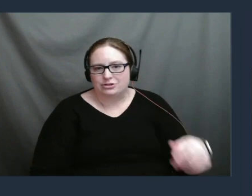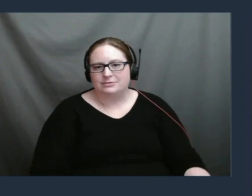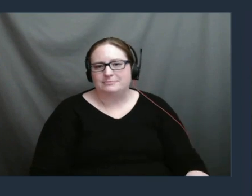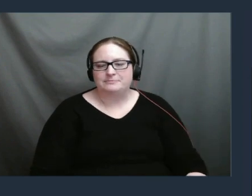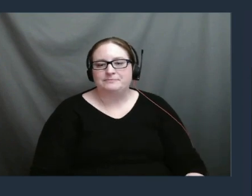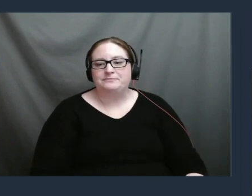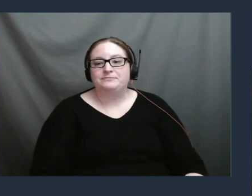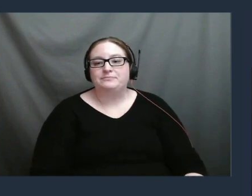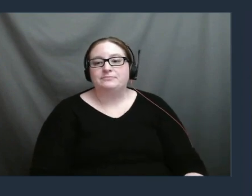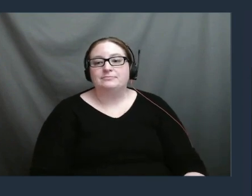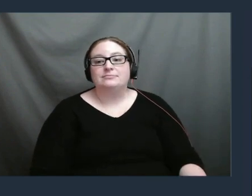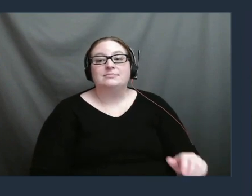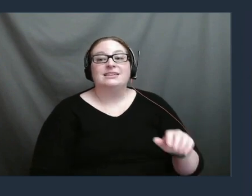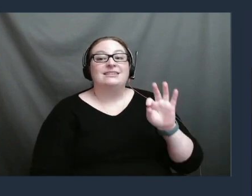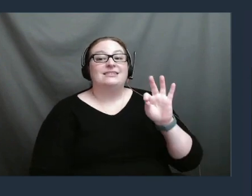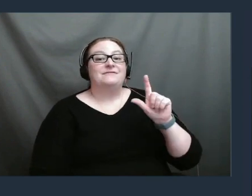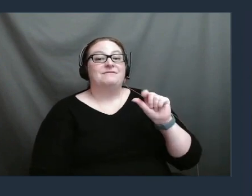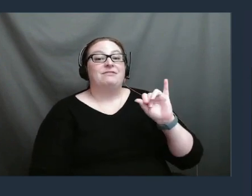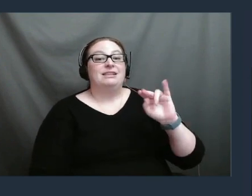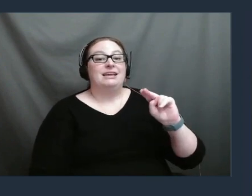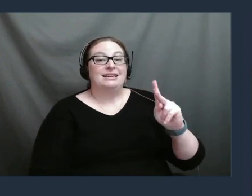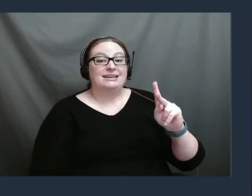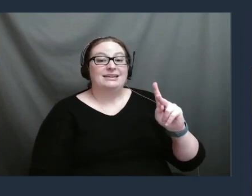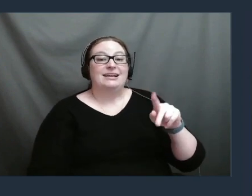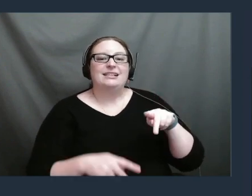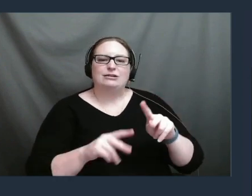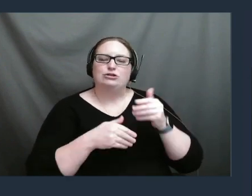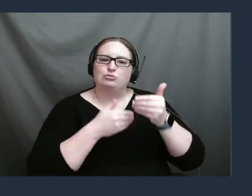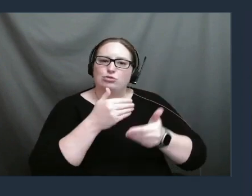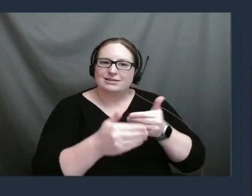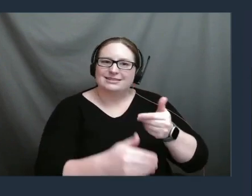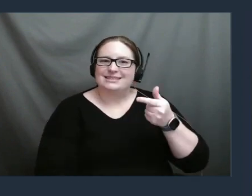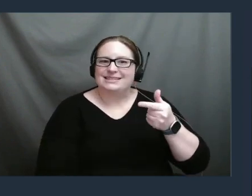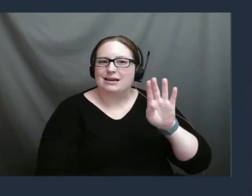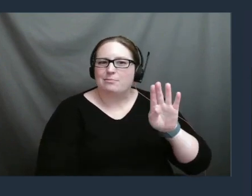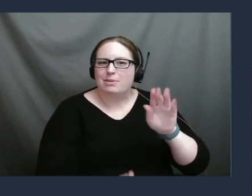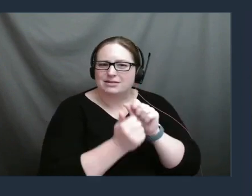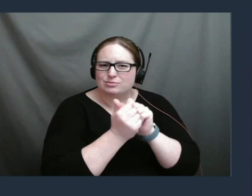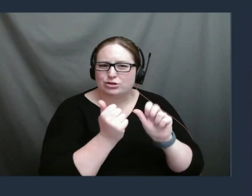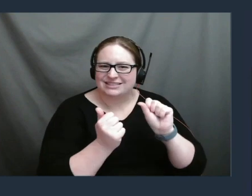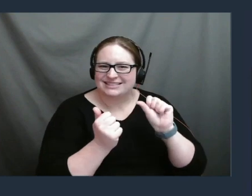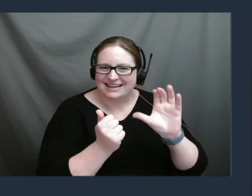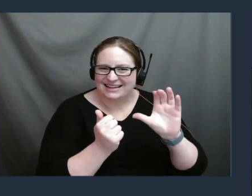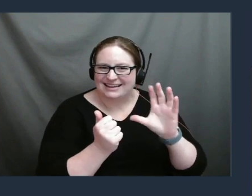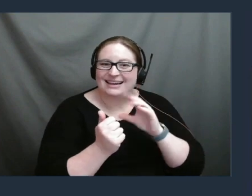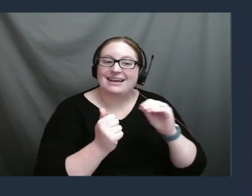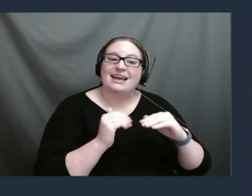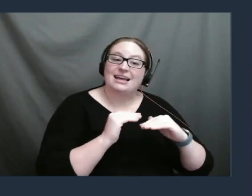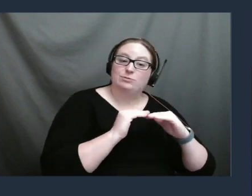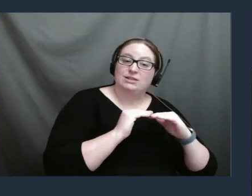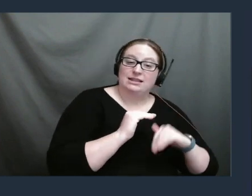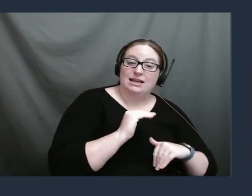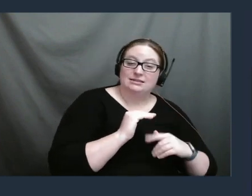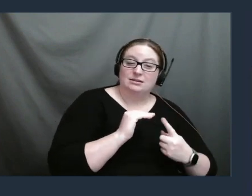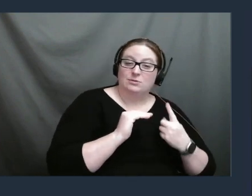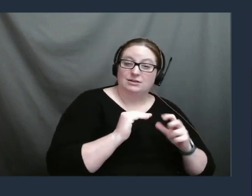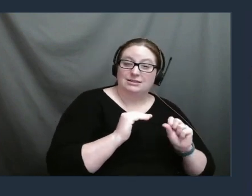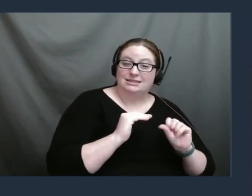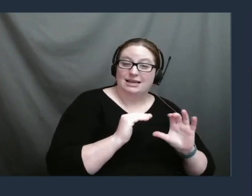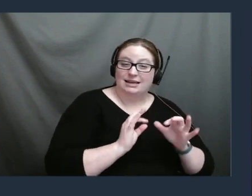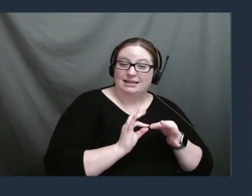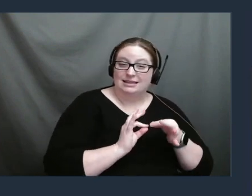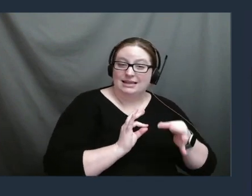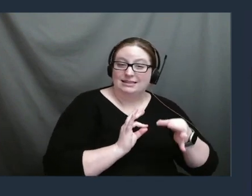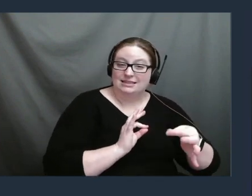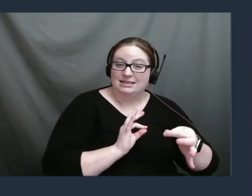Apache Flink lets you process your streaming data at gigabytes per second and at sub-second latencies. And the key takeaway for